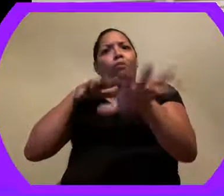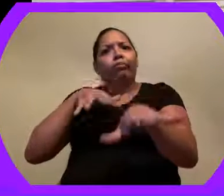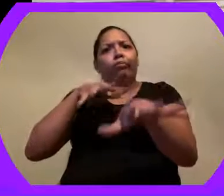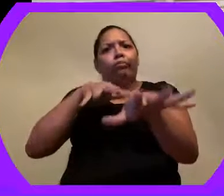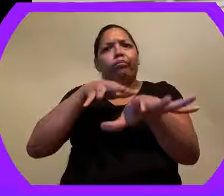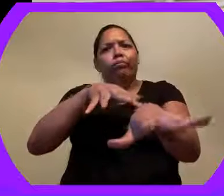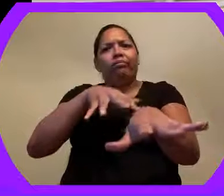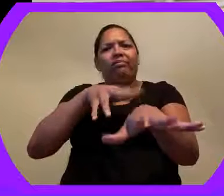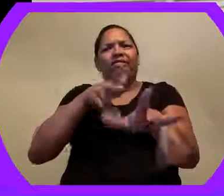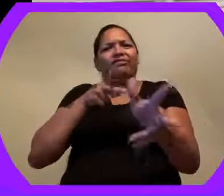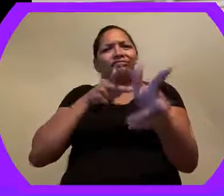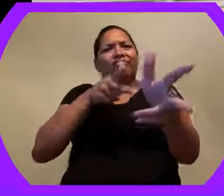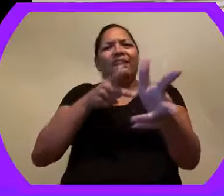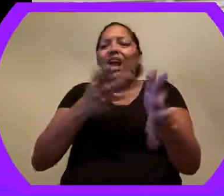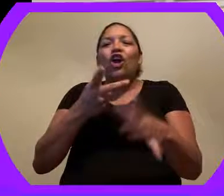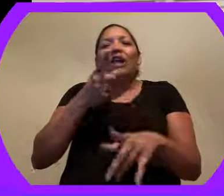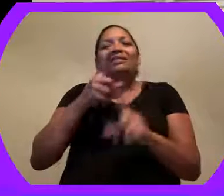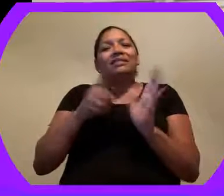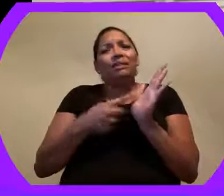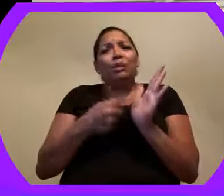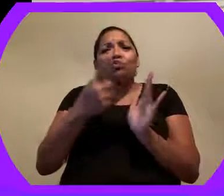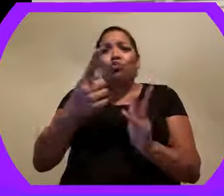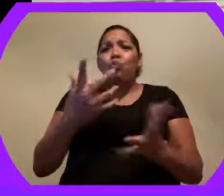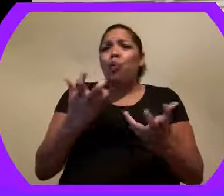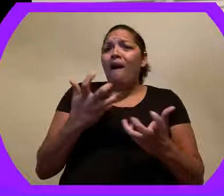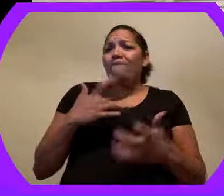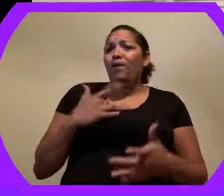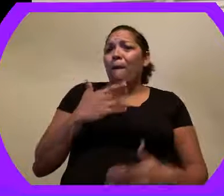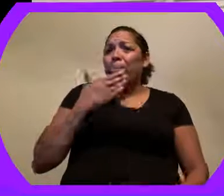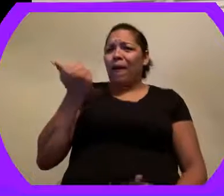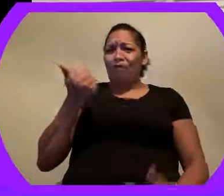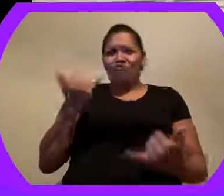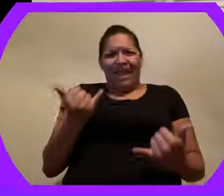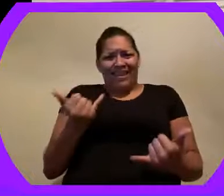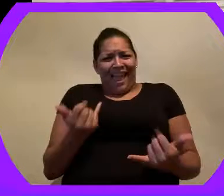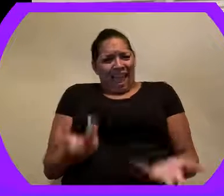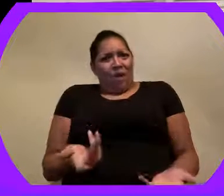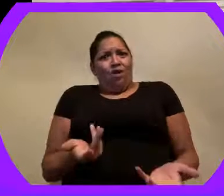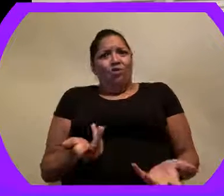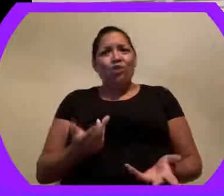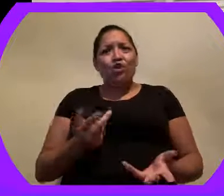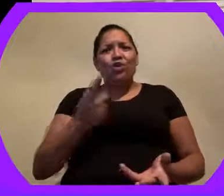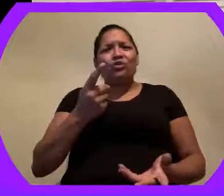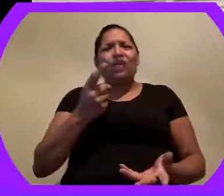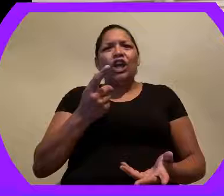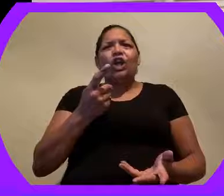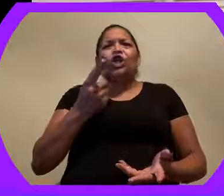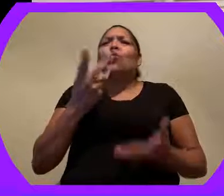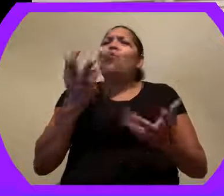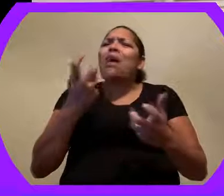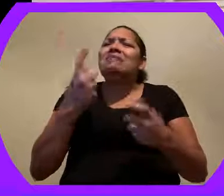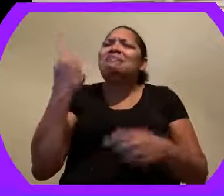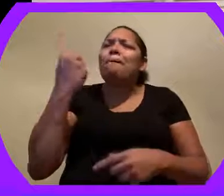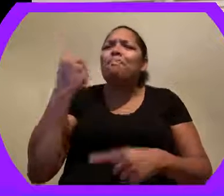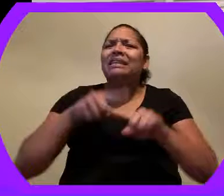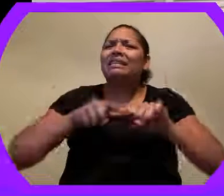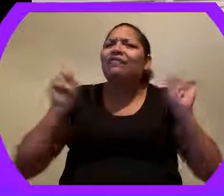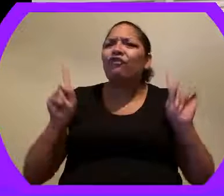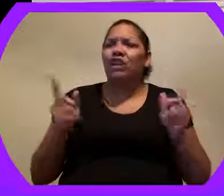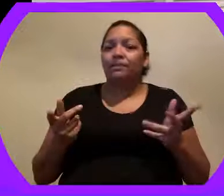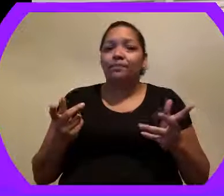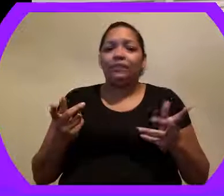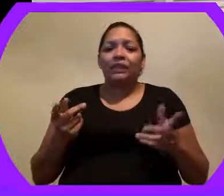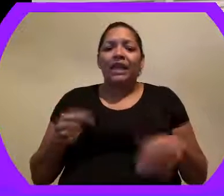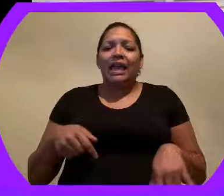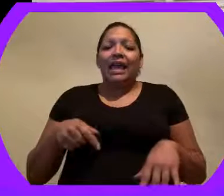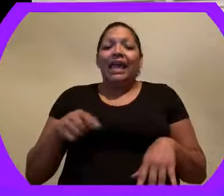in traffic. I wish that sometimes you just want to feel better right now about something else altogether. We're kind of